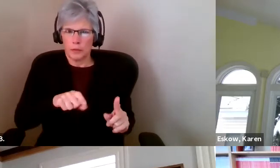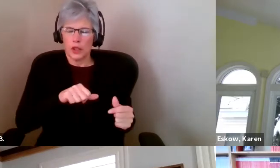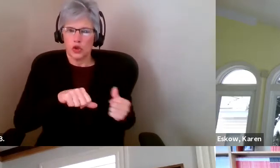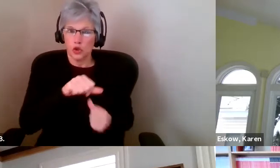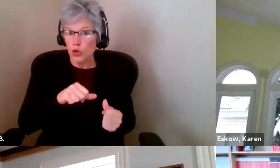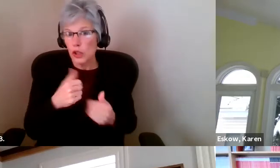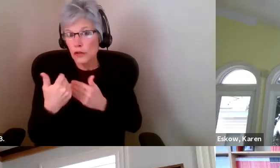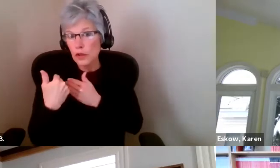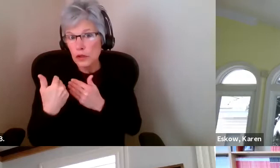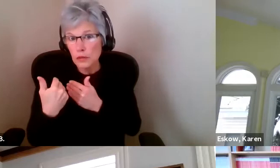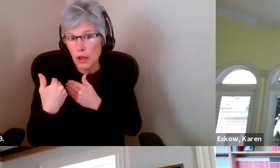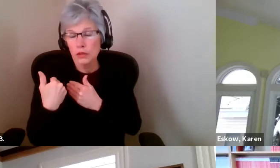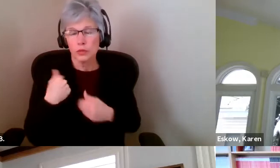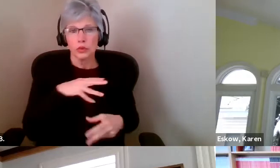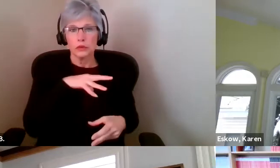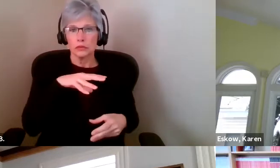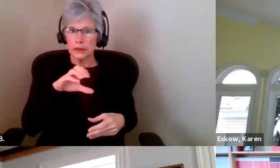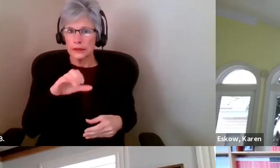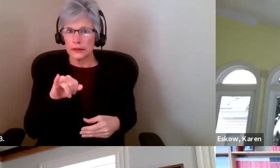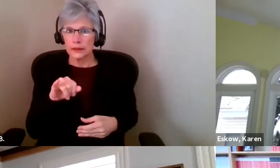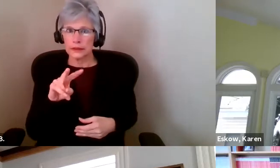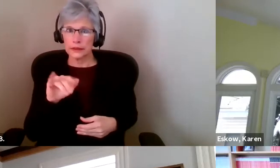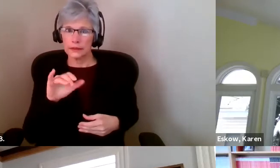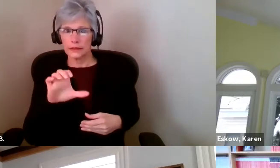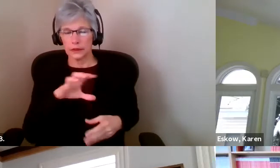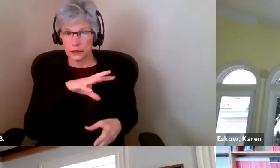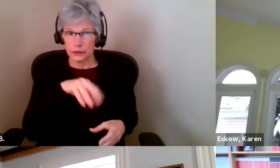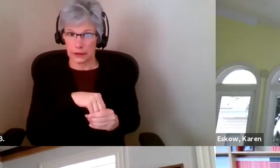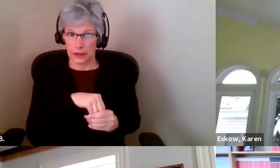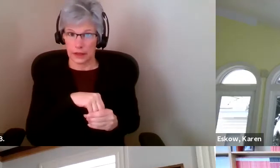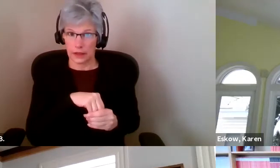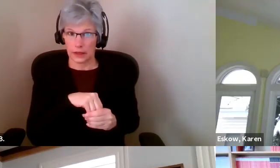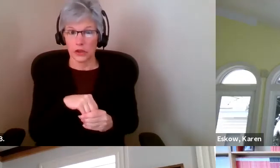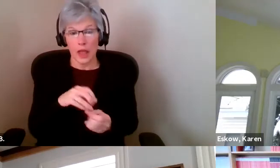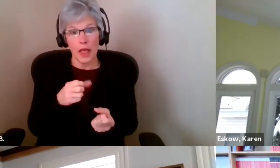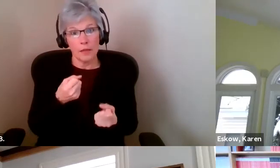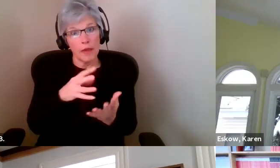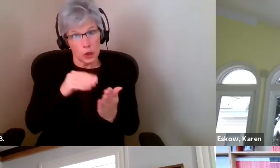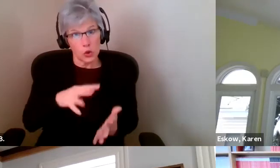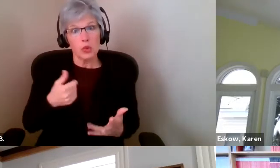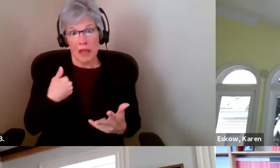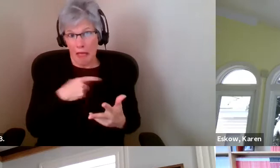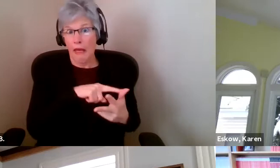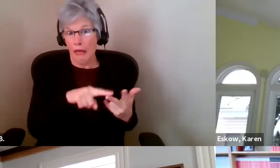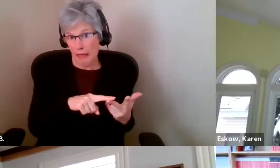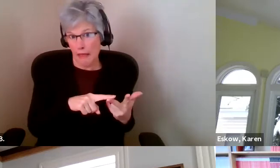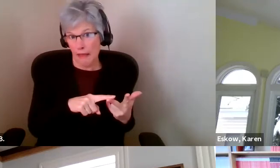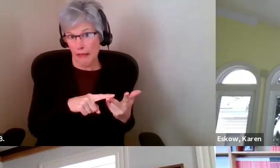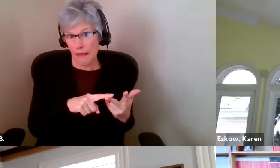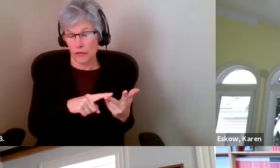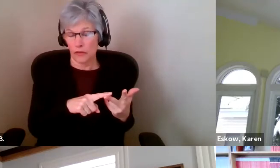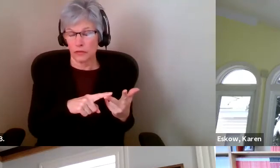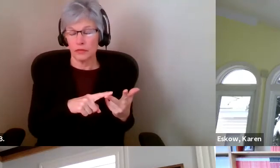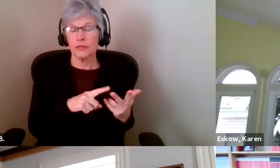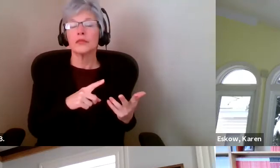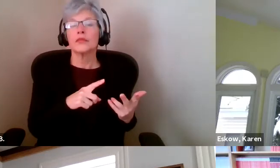civically engaged. And while many of our students come to us with all three of these things well developed, there's more to be done. And some of them